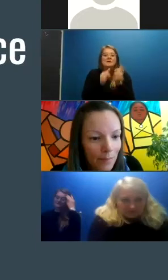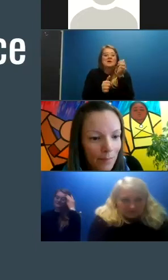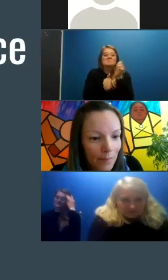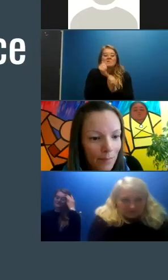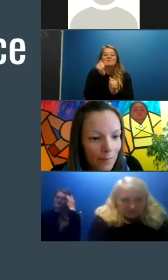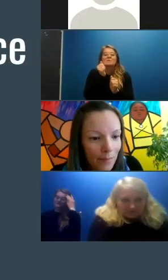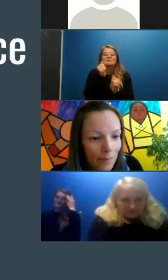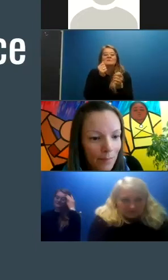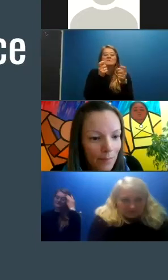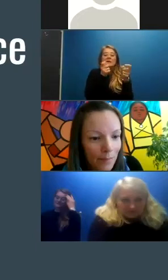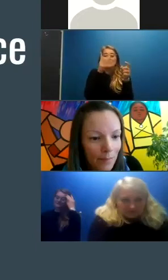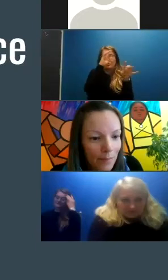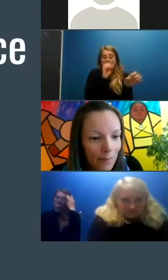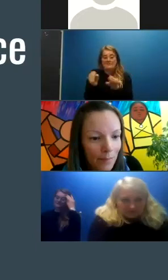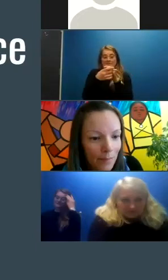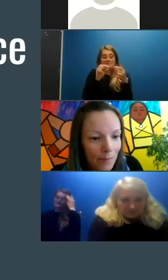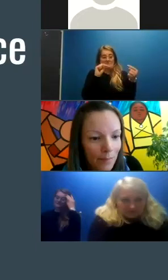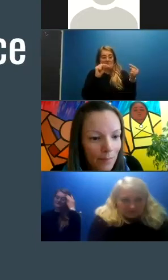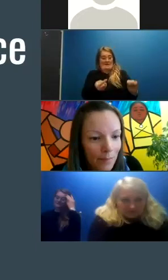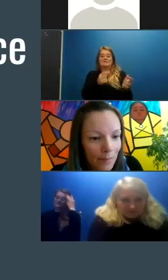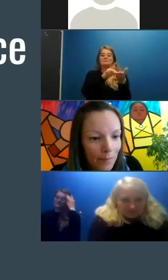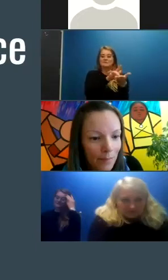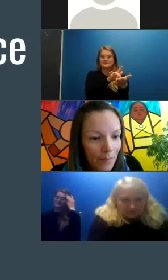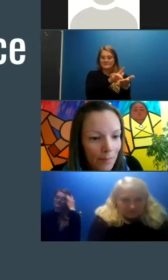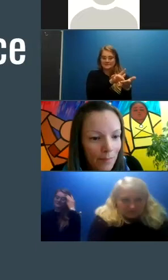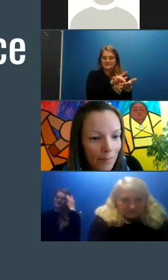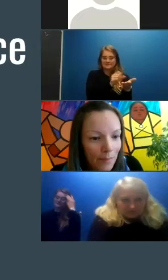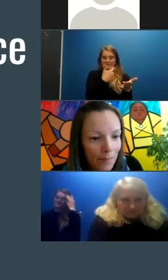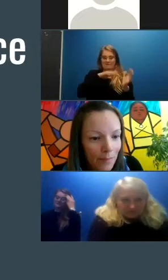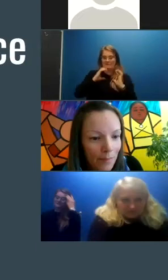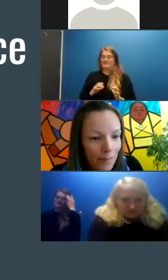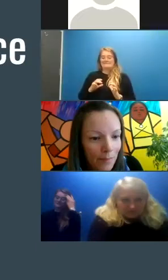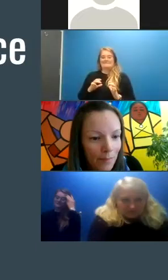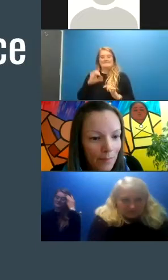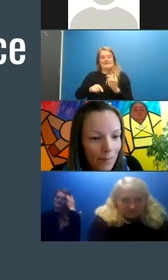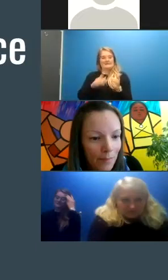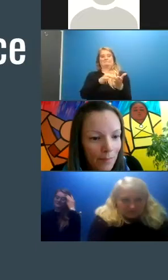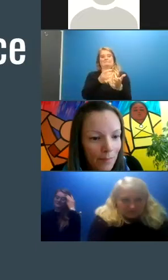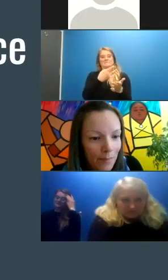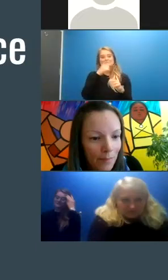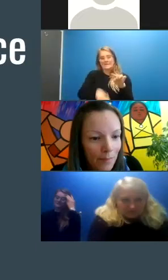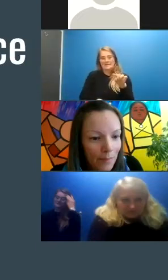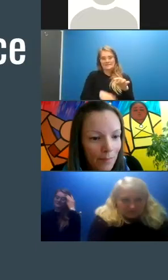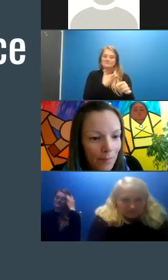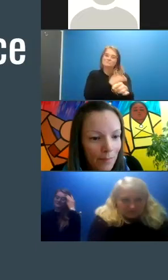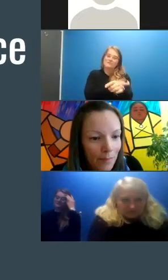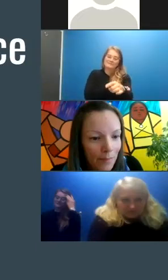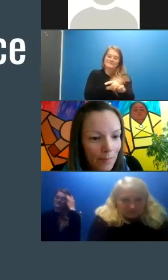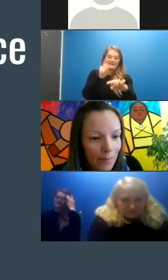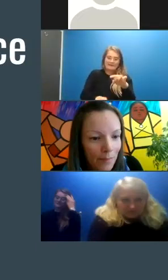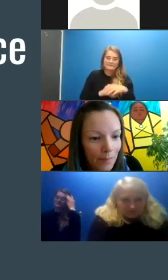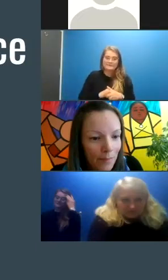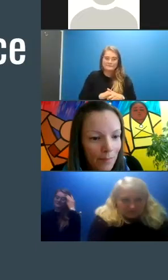strategies that are available for our clients. So the opioid crisis is actually what brought our funding about, and